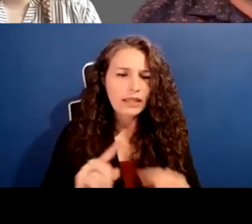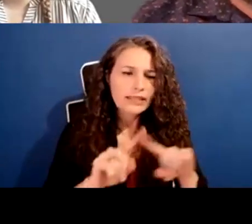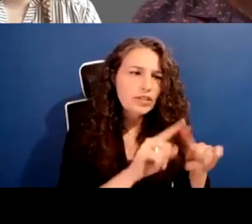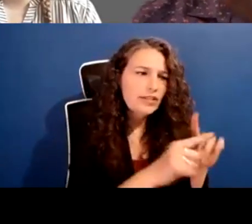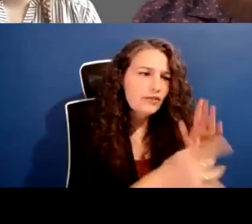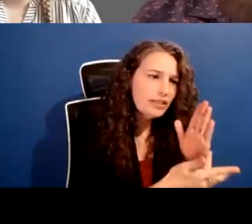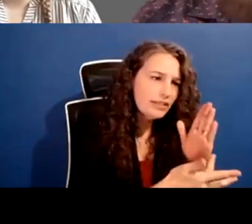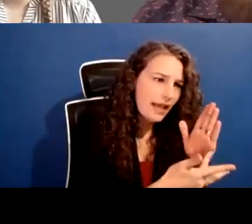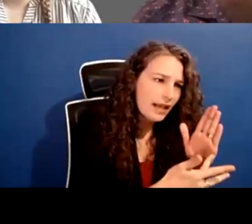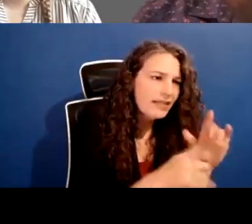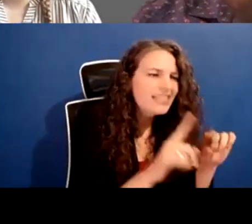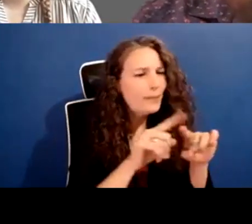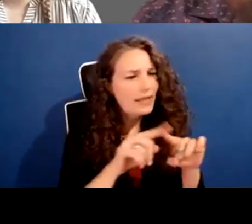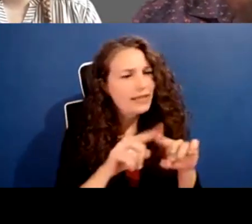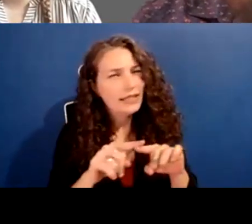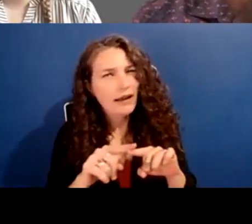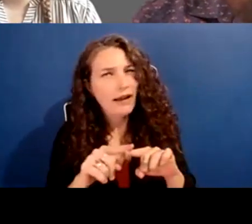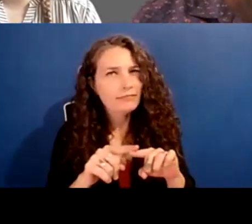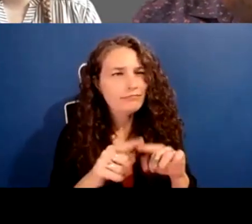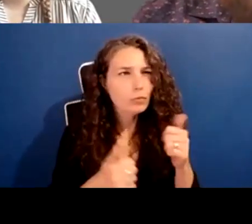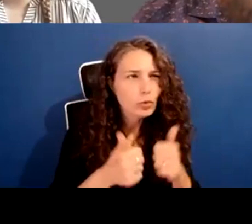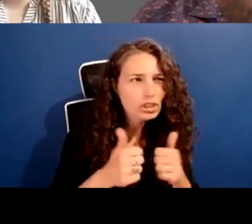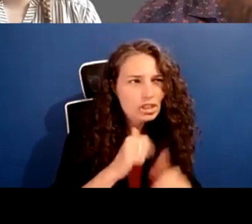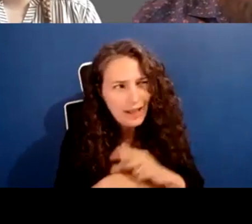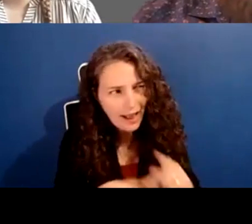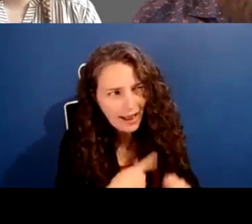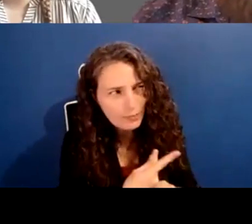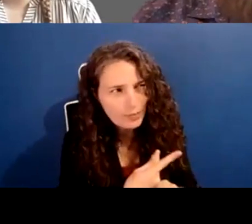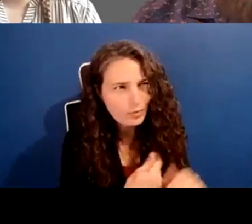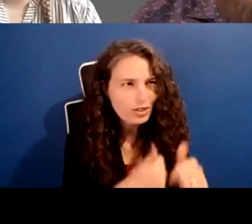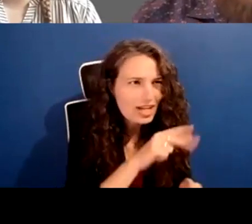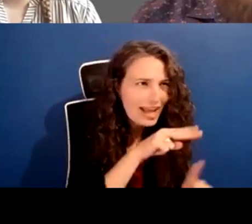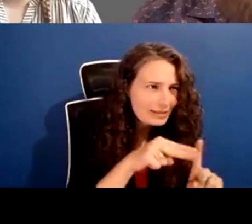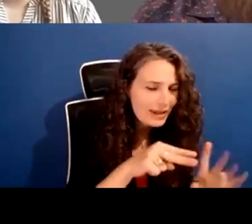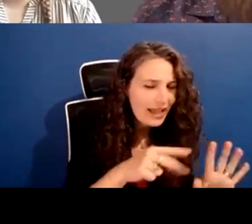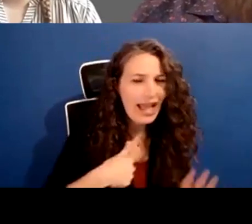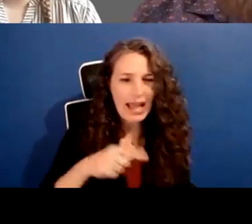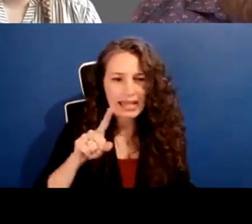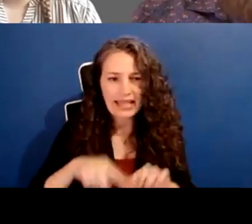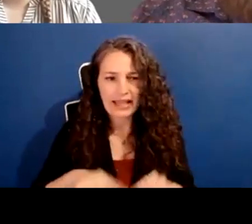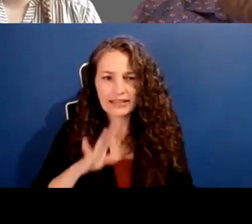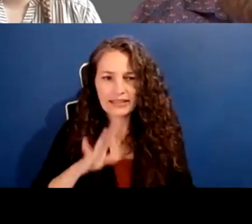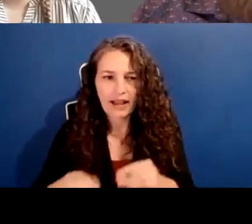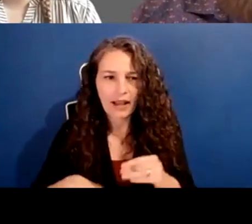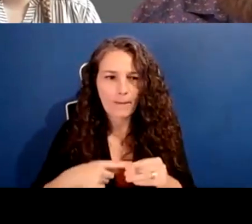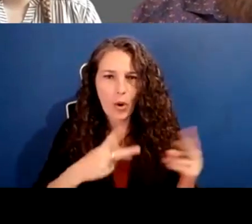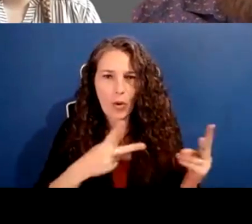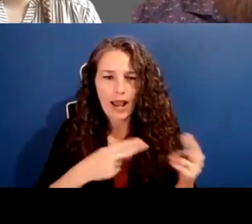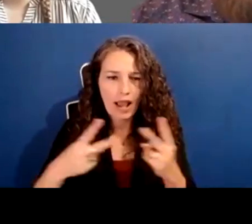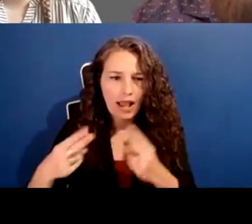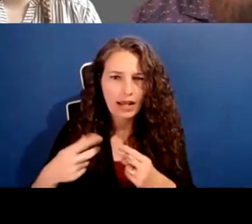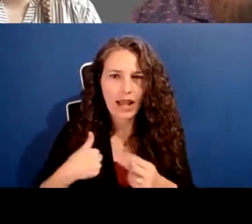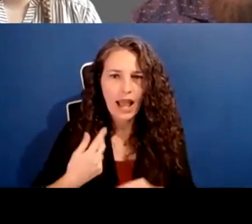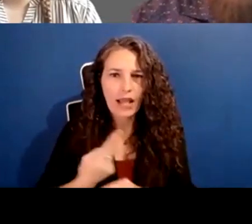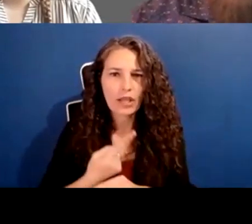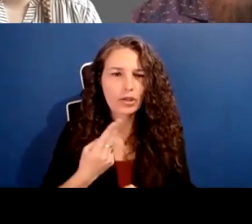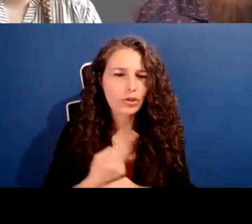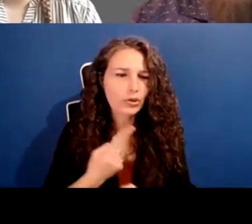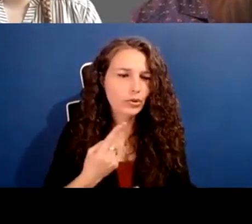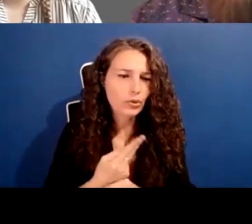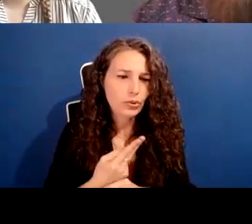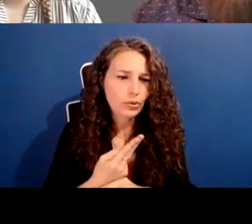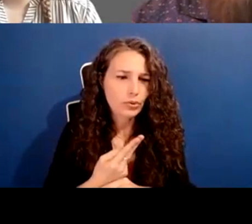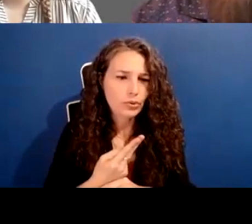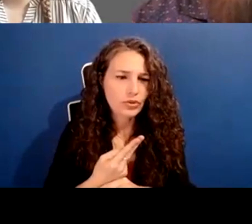podcasting, but I can't speak to the best. For editing, I used Audacity. I don't know if it's the best.